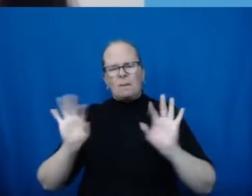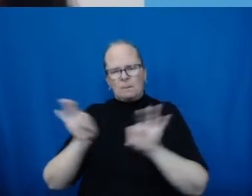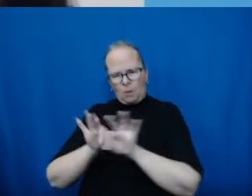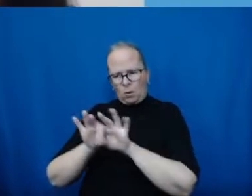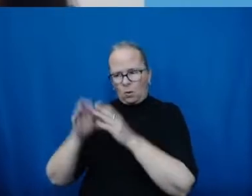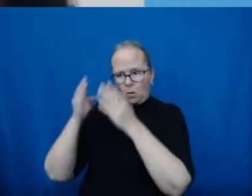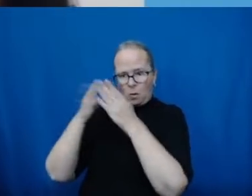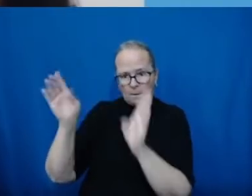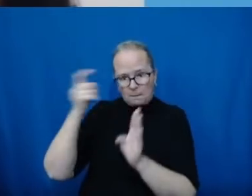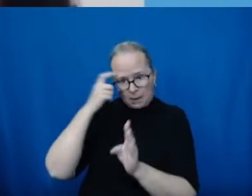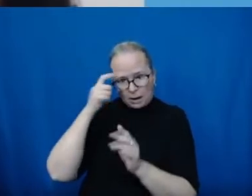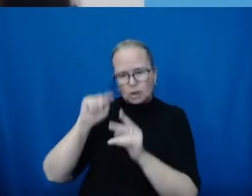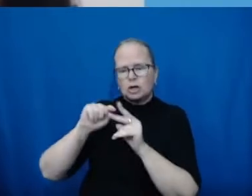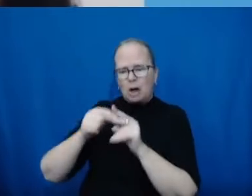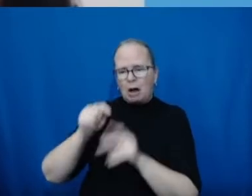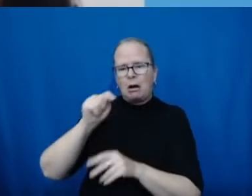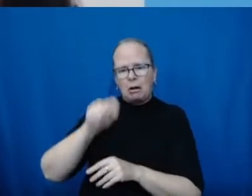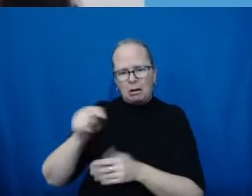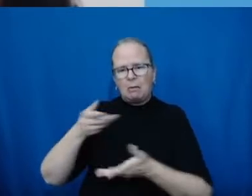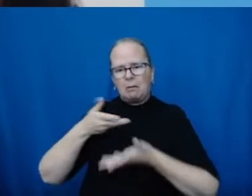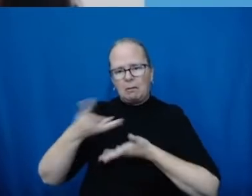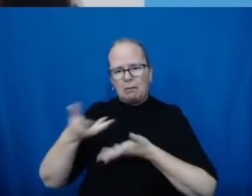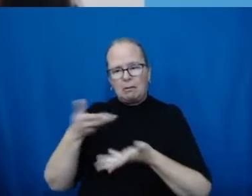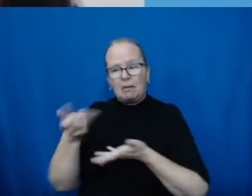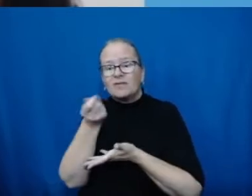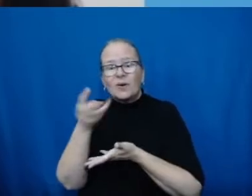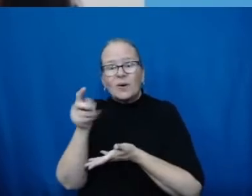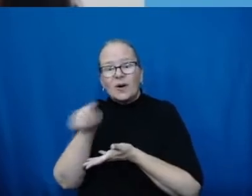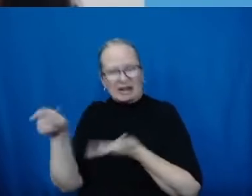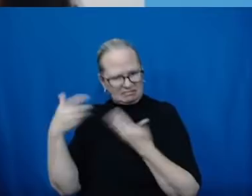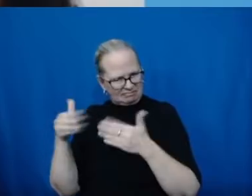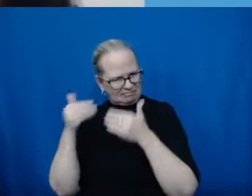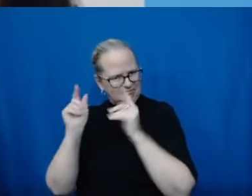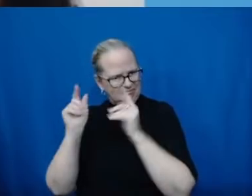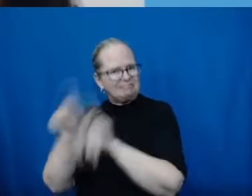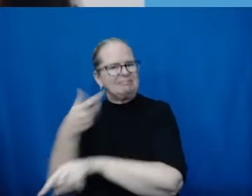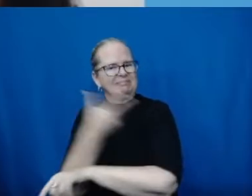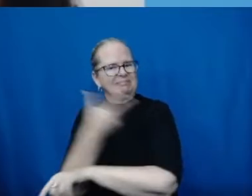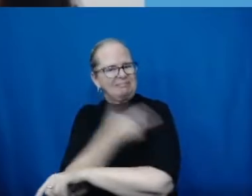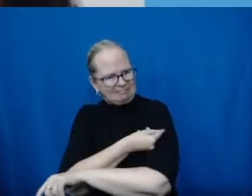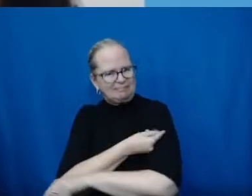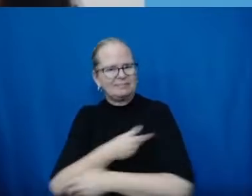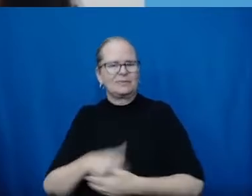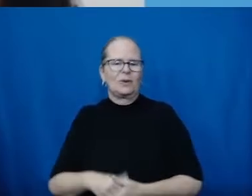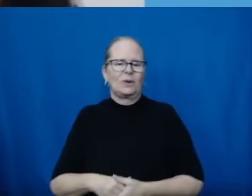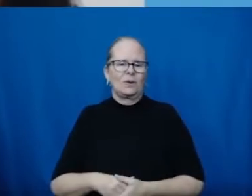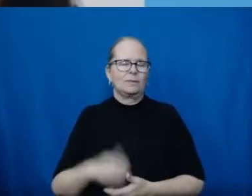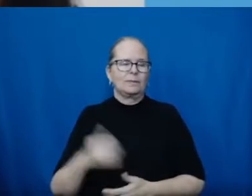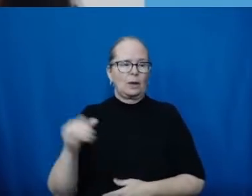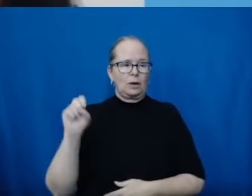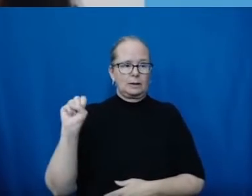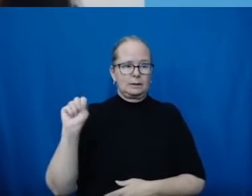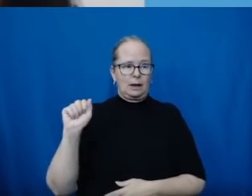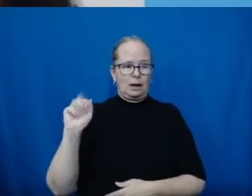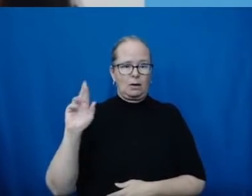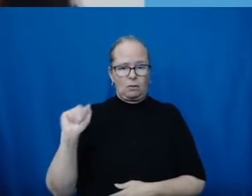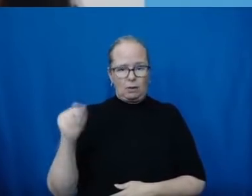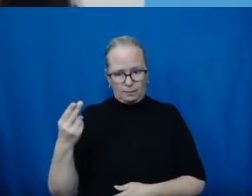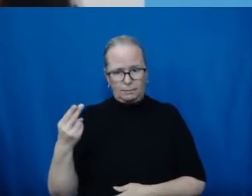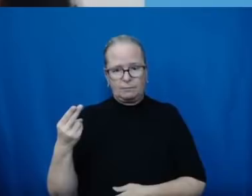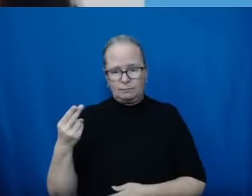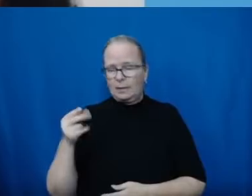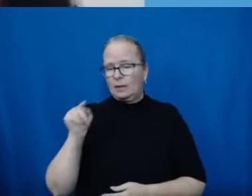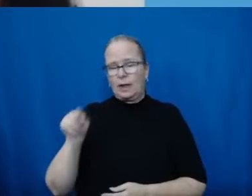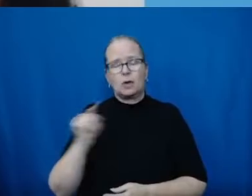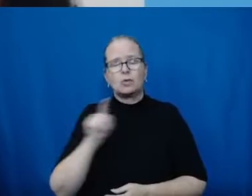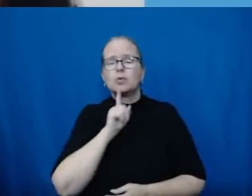I think that's a huge part of it, that like the truly terrible reasons for not getting vaccinated get a lot of bandwidth when there's actually people